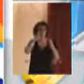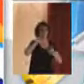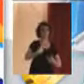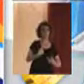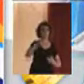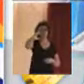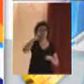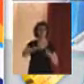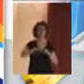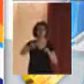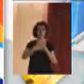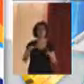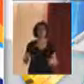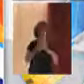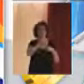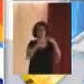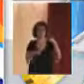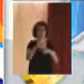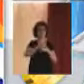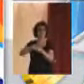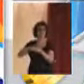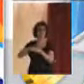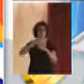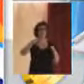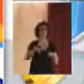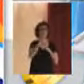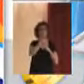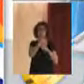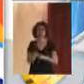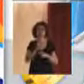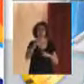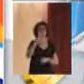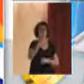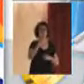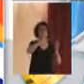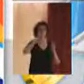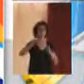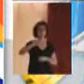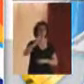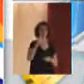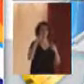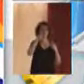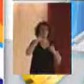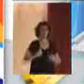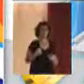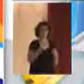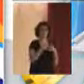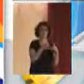a psychological, and social description. It is structured around 4 chapters. The first